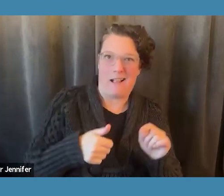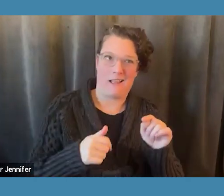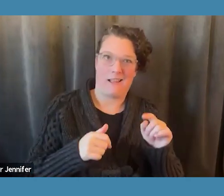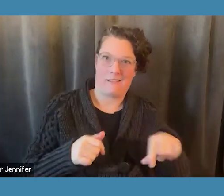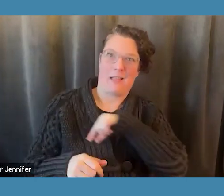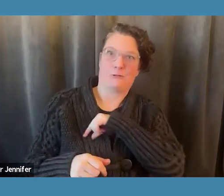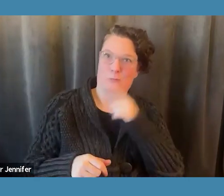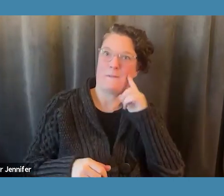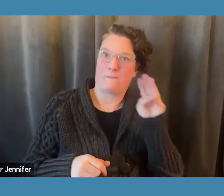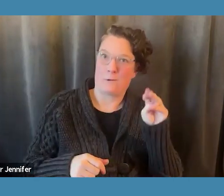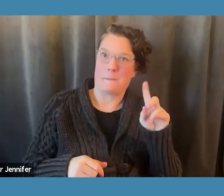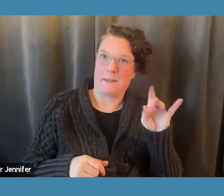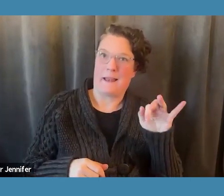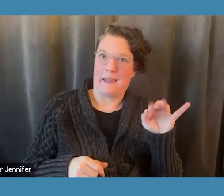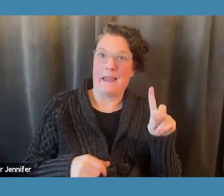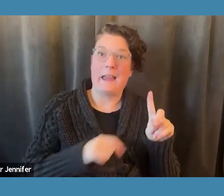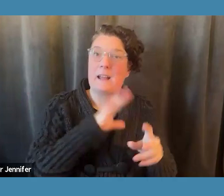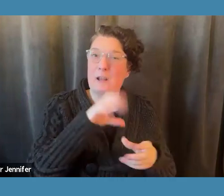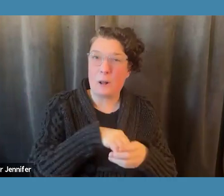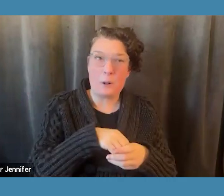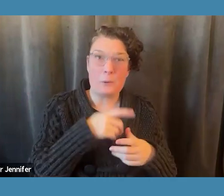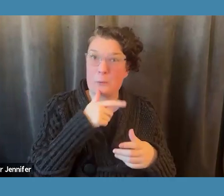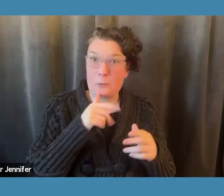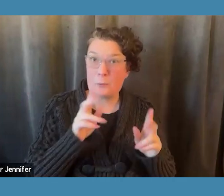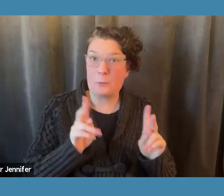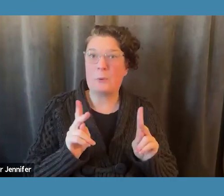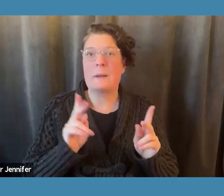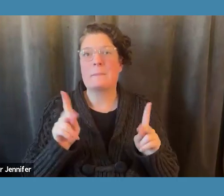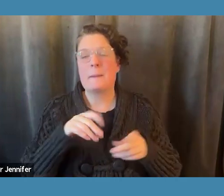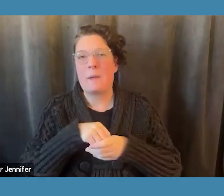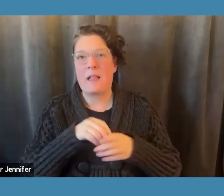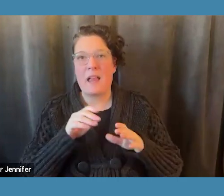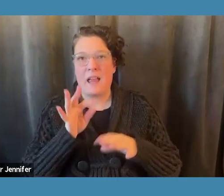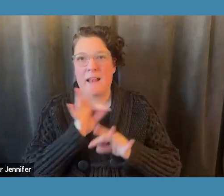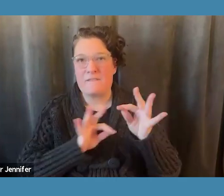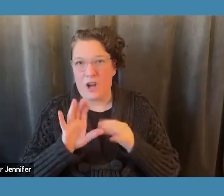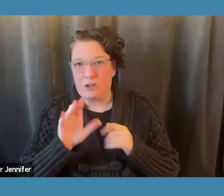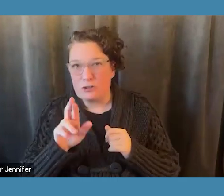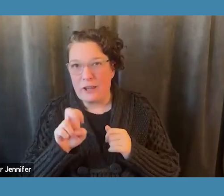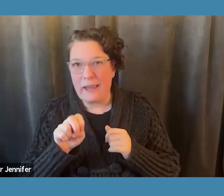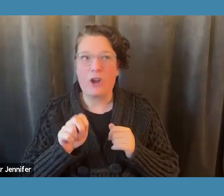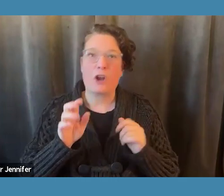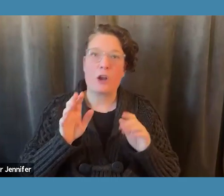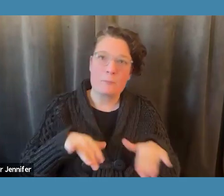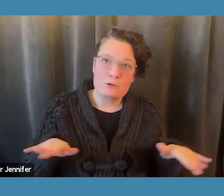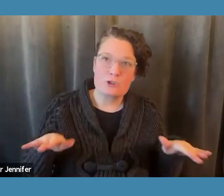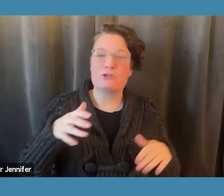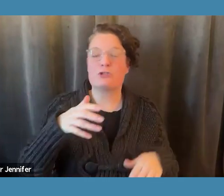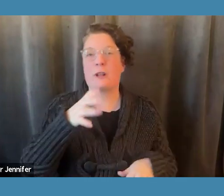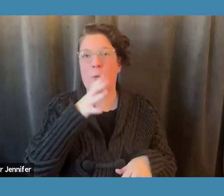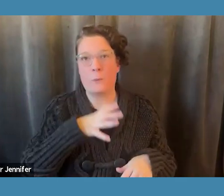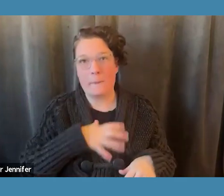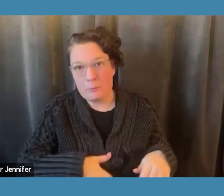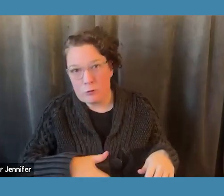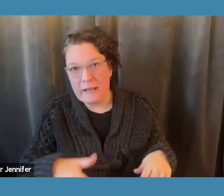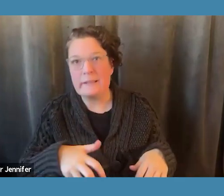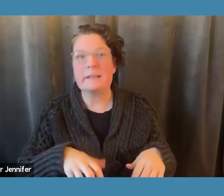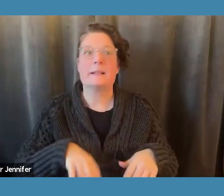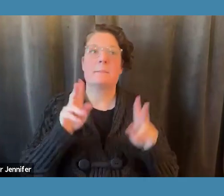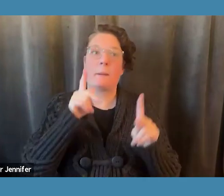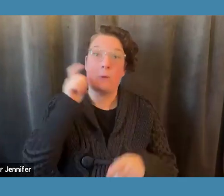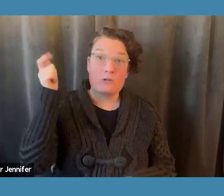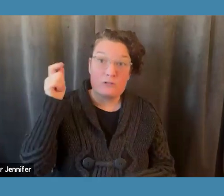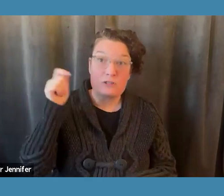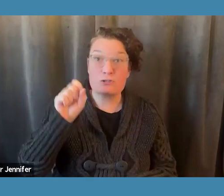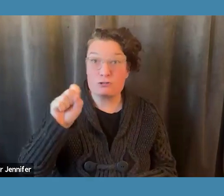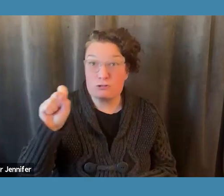Florida: children, pregnant women, children in foster care, Social Security income recipients, seniors, people